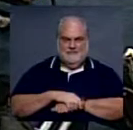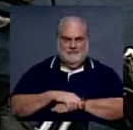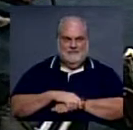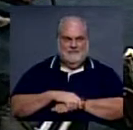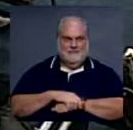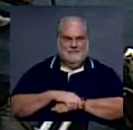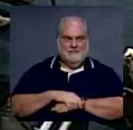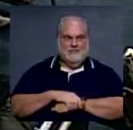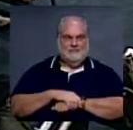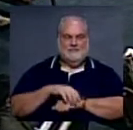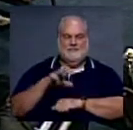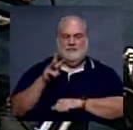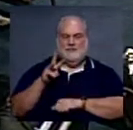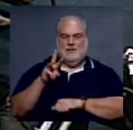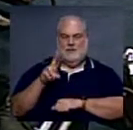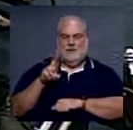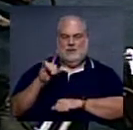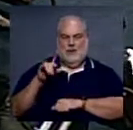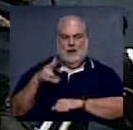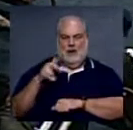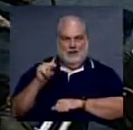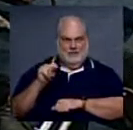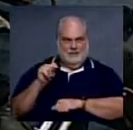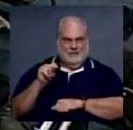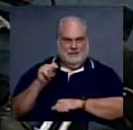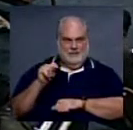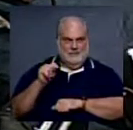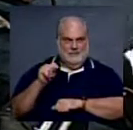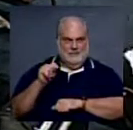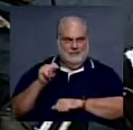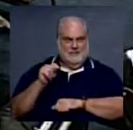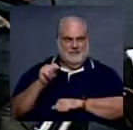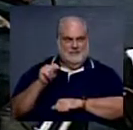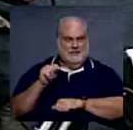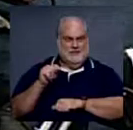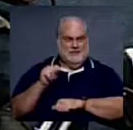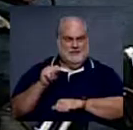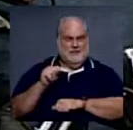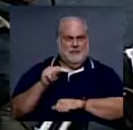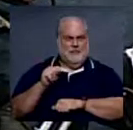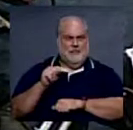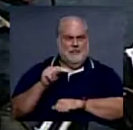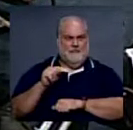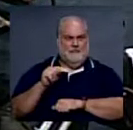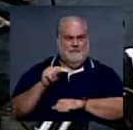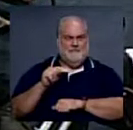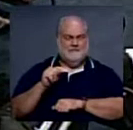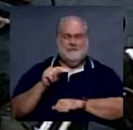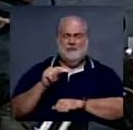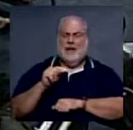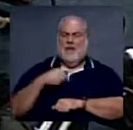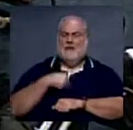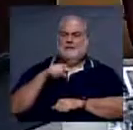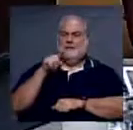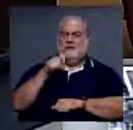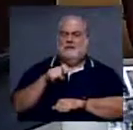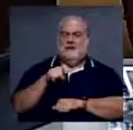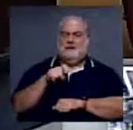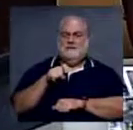Director Wright, you're recognized, please. Yes, my question, I guess, was for Mr. Clark, or maybe staff can answer